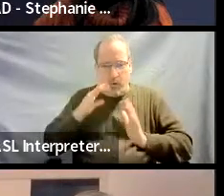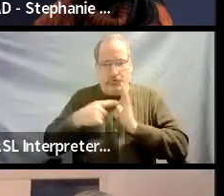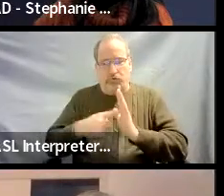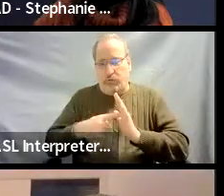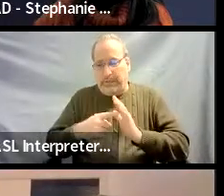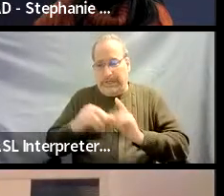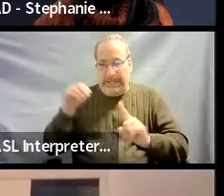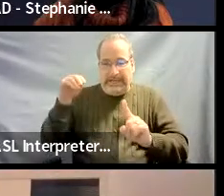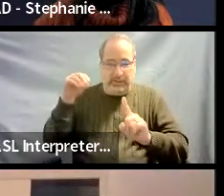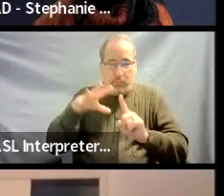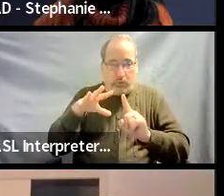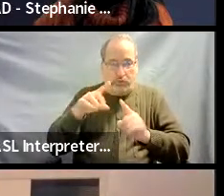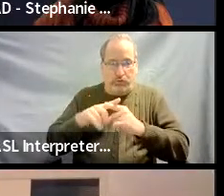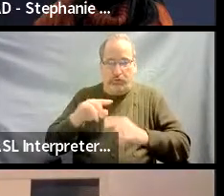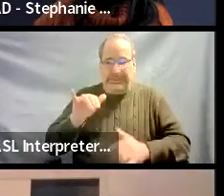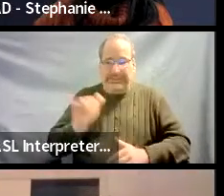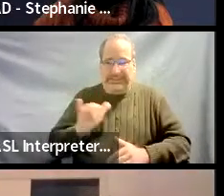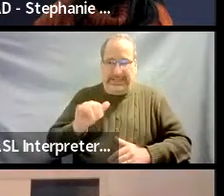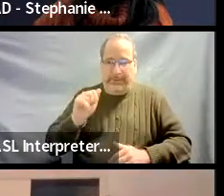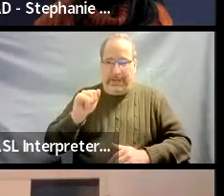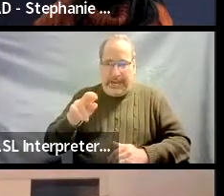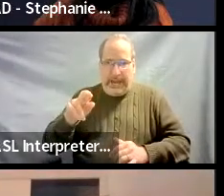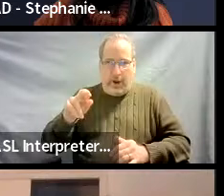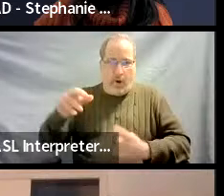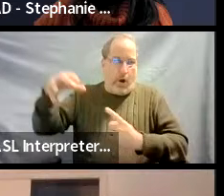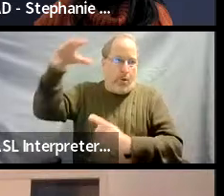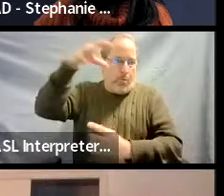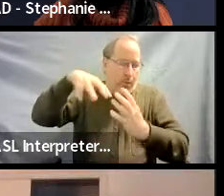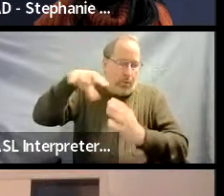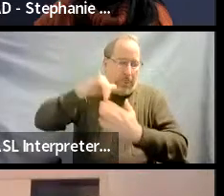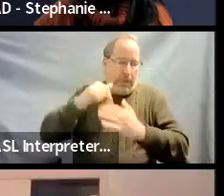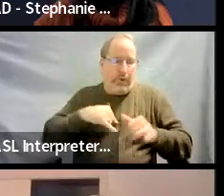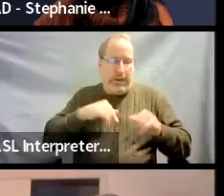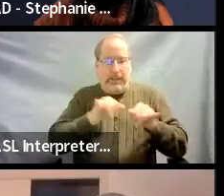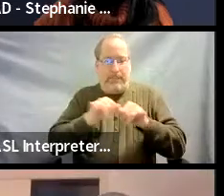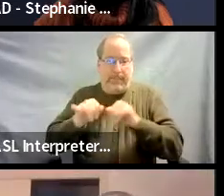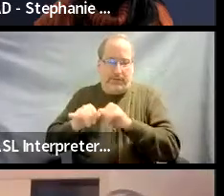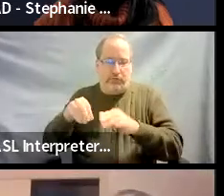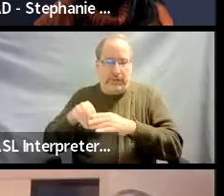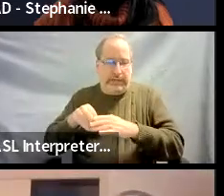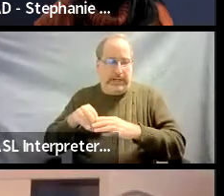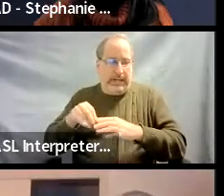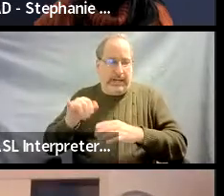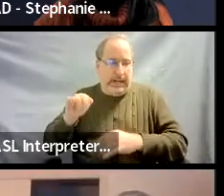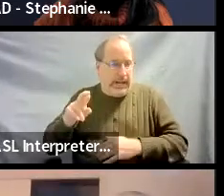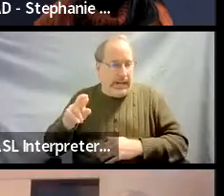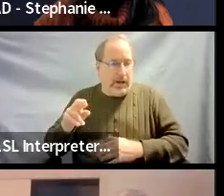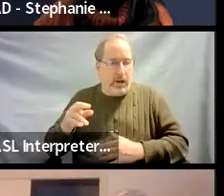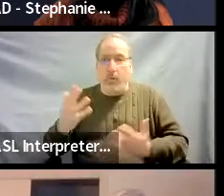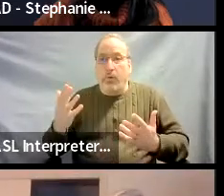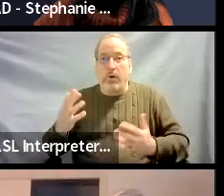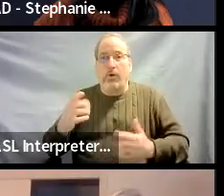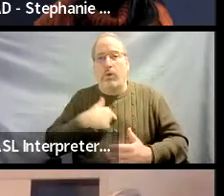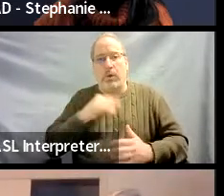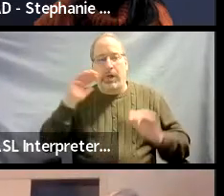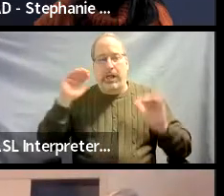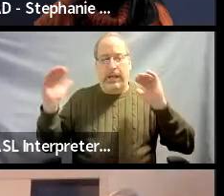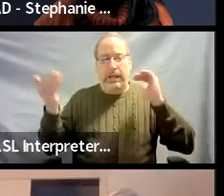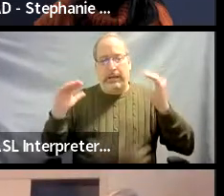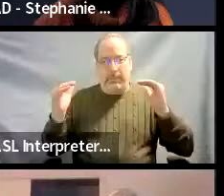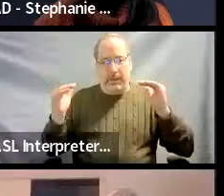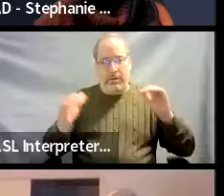to the same air pollutants that we're measuring in the air. And the idea is we will compare the